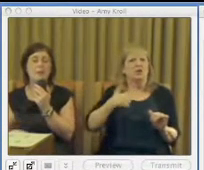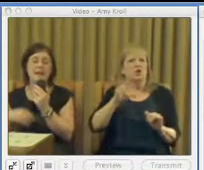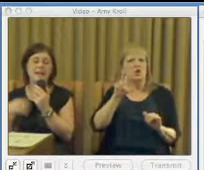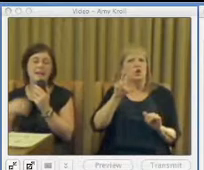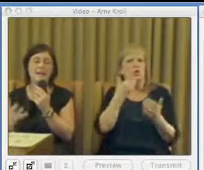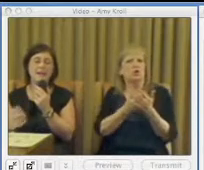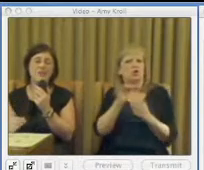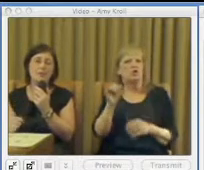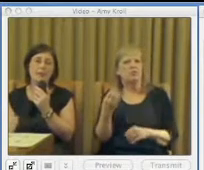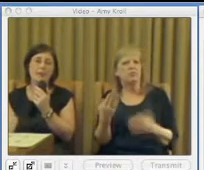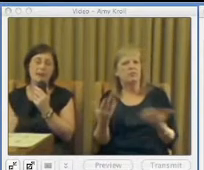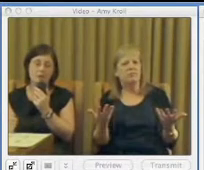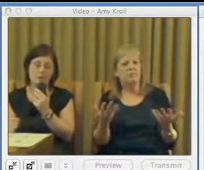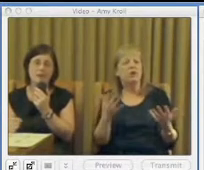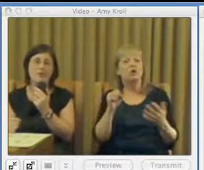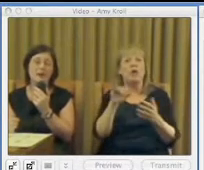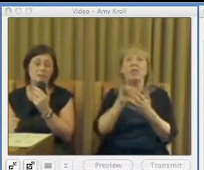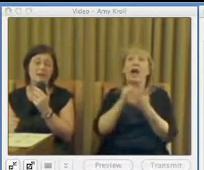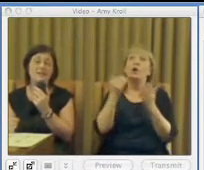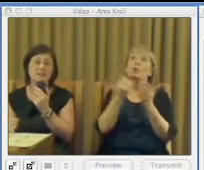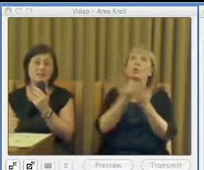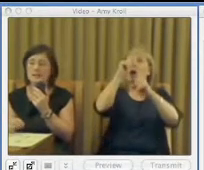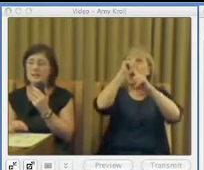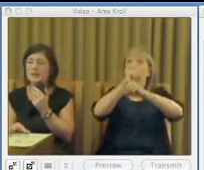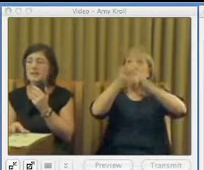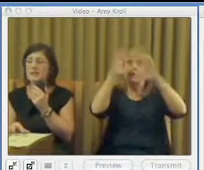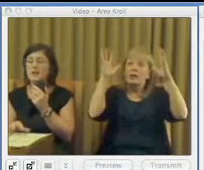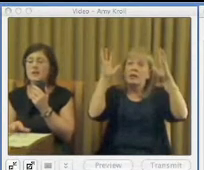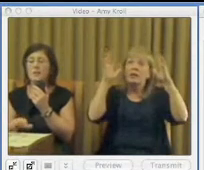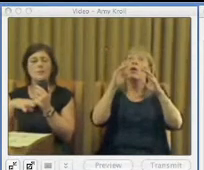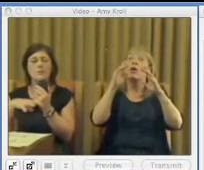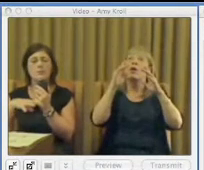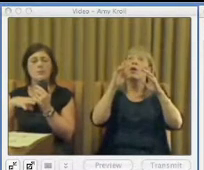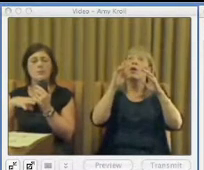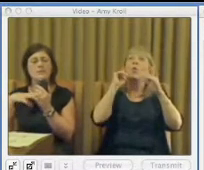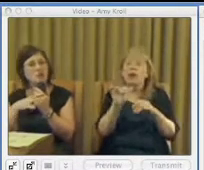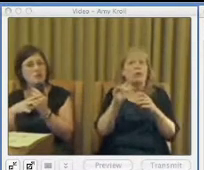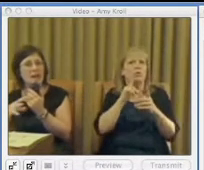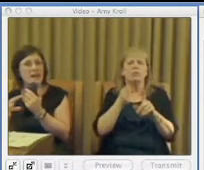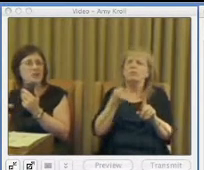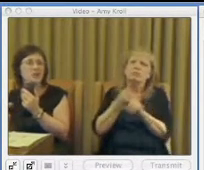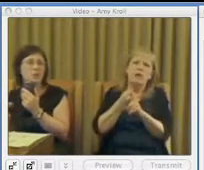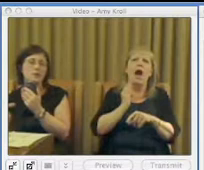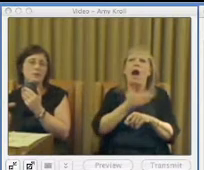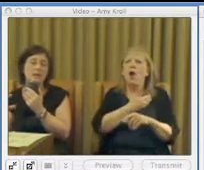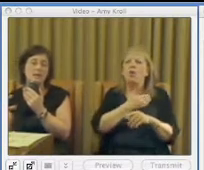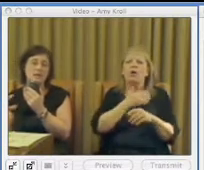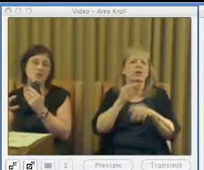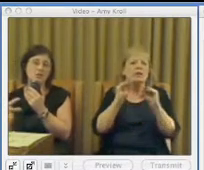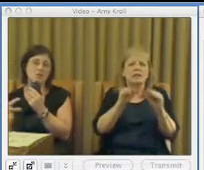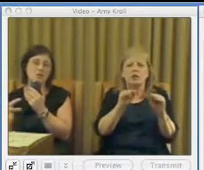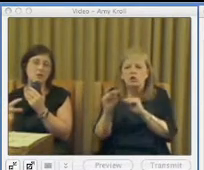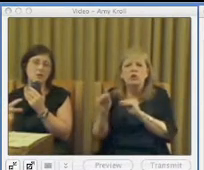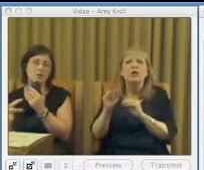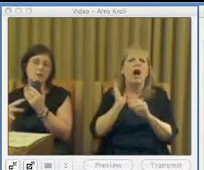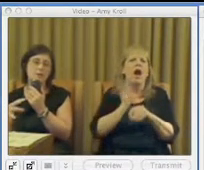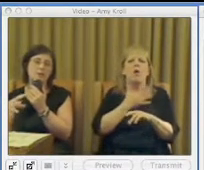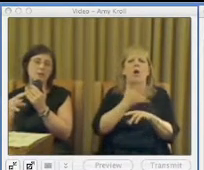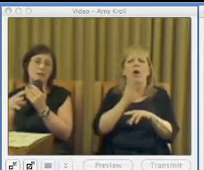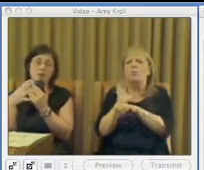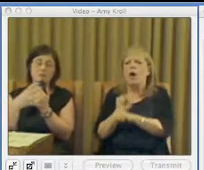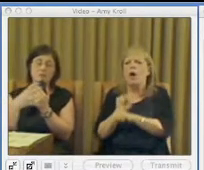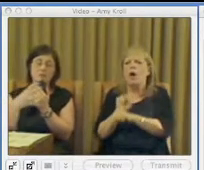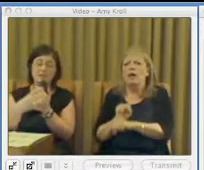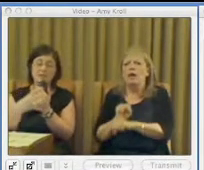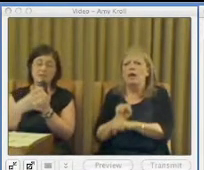So this new paradigm has had an impact on our pedagogy and on our practice. So we start to change the way that we